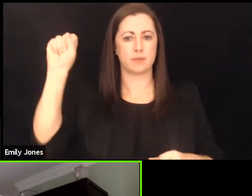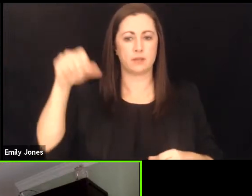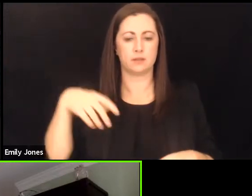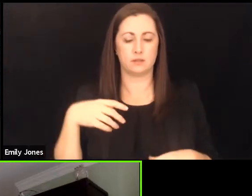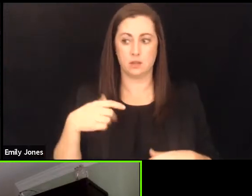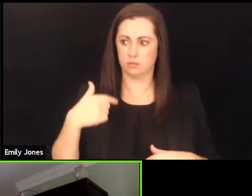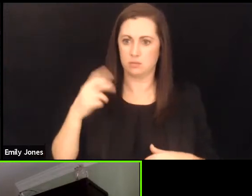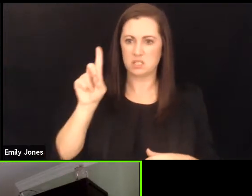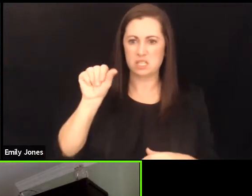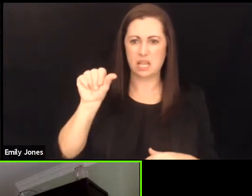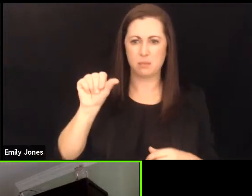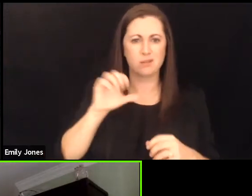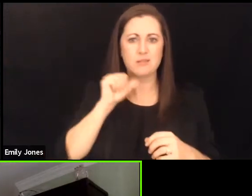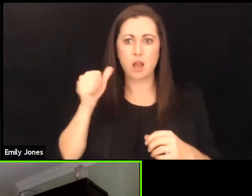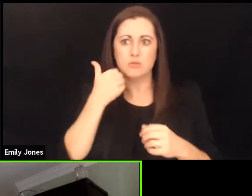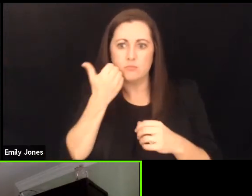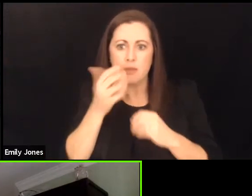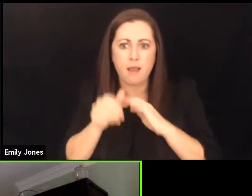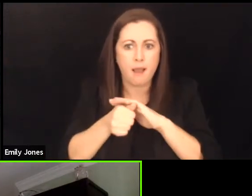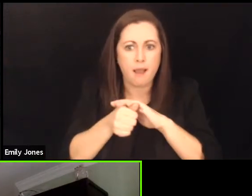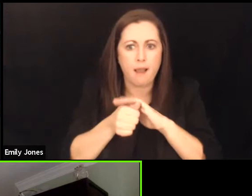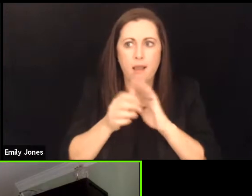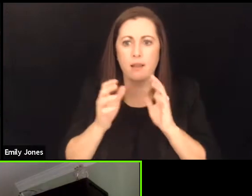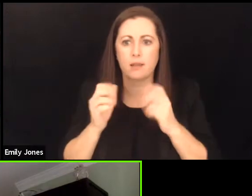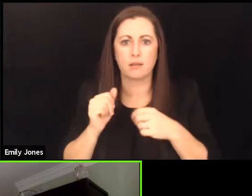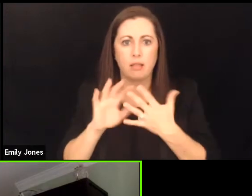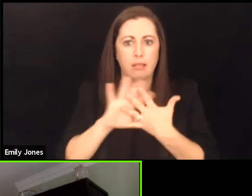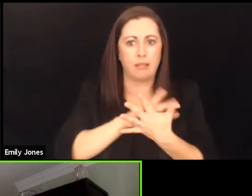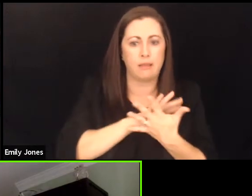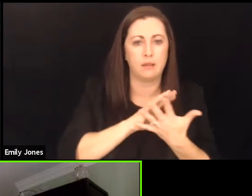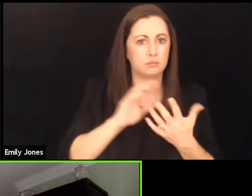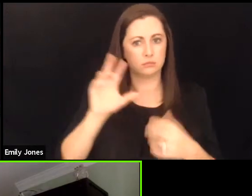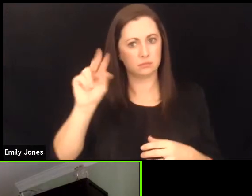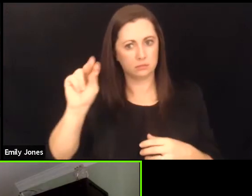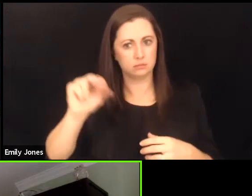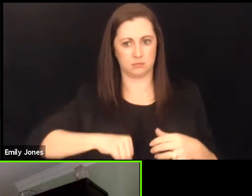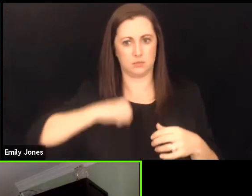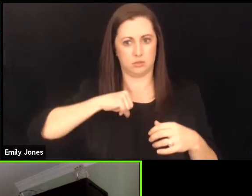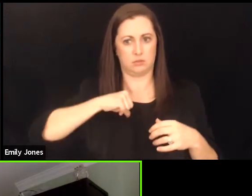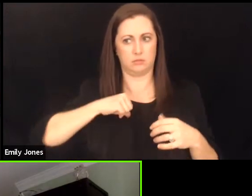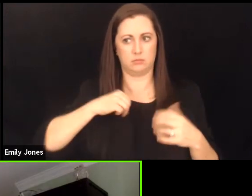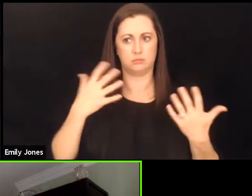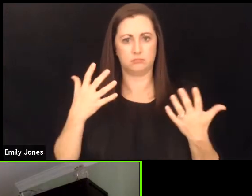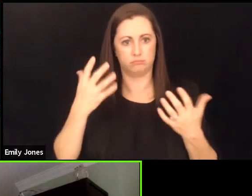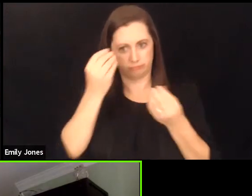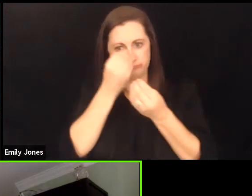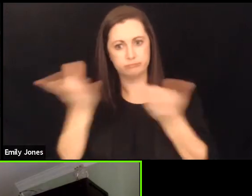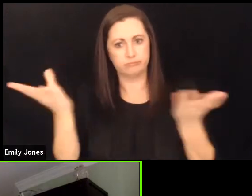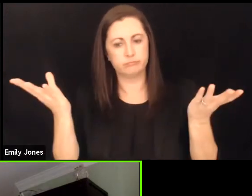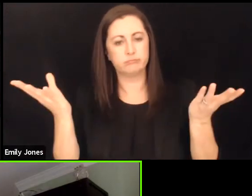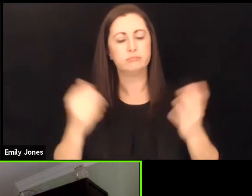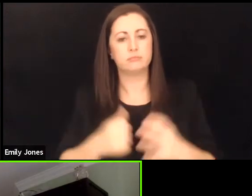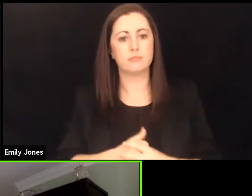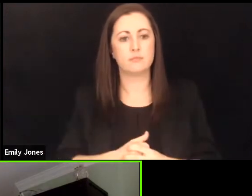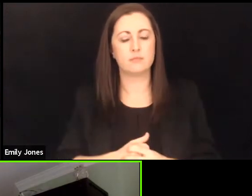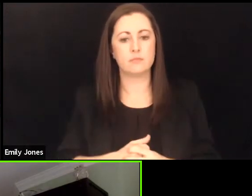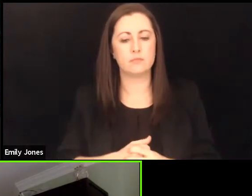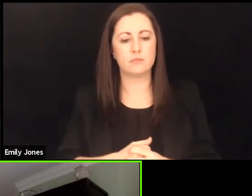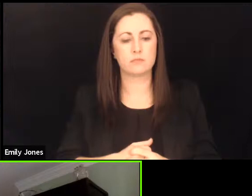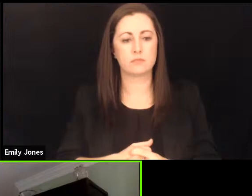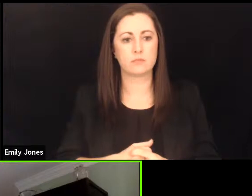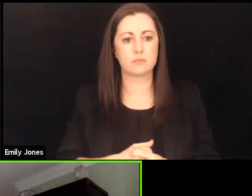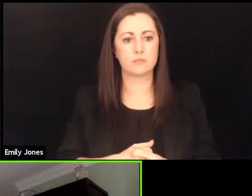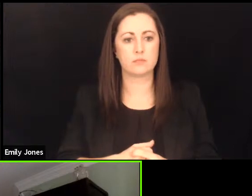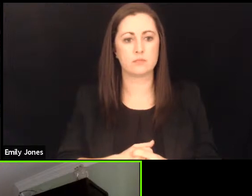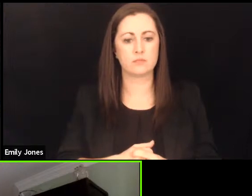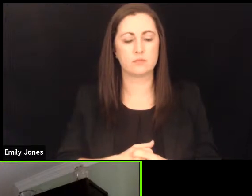of or try to hide or cover up as part of disability pride. And there shouldn't be any